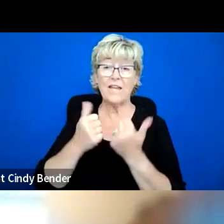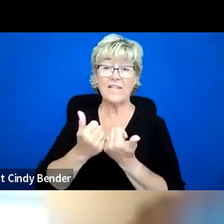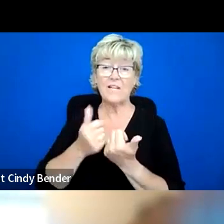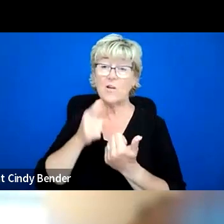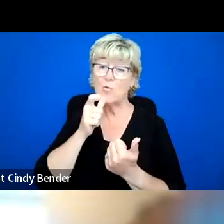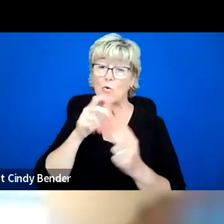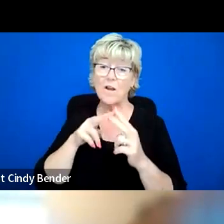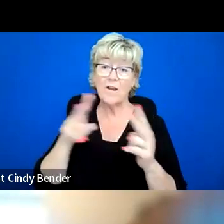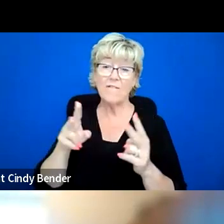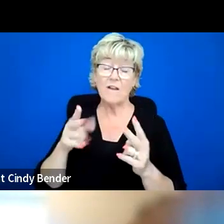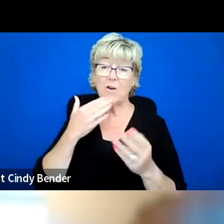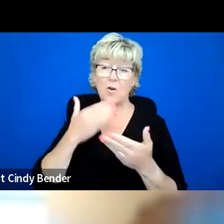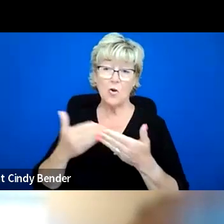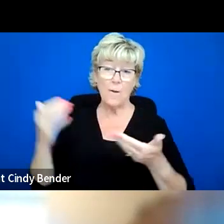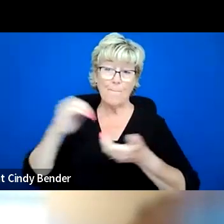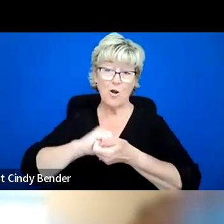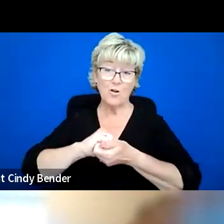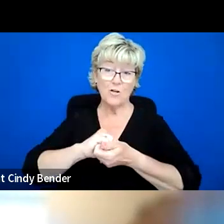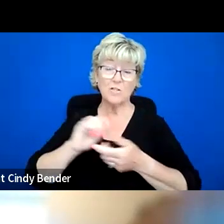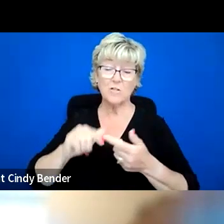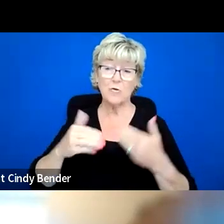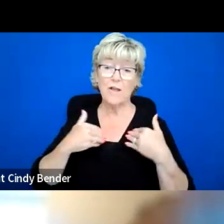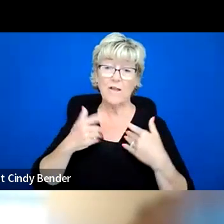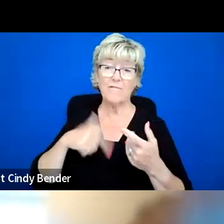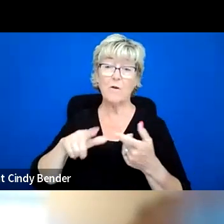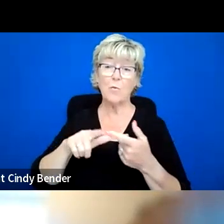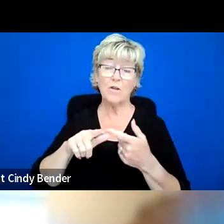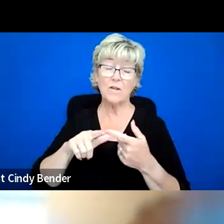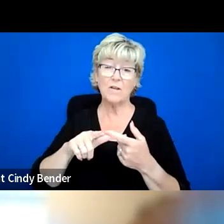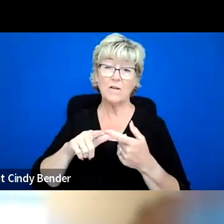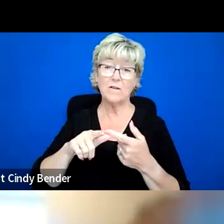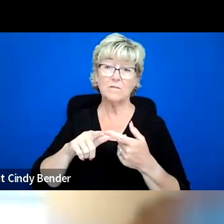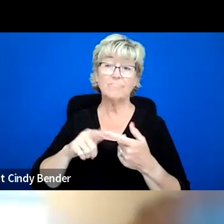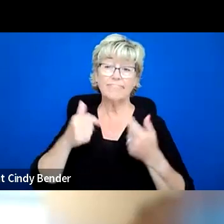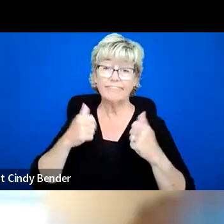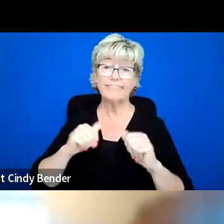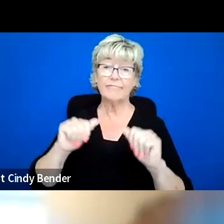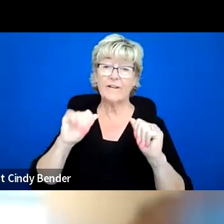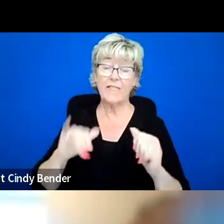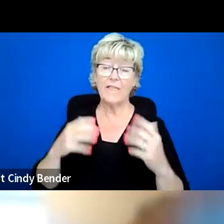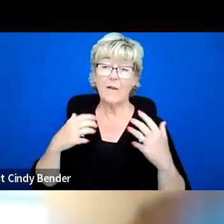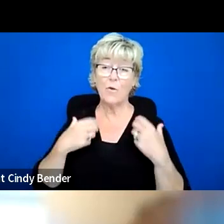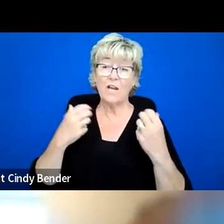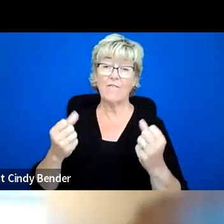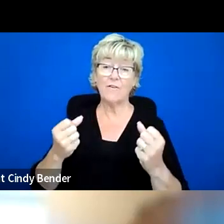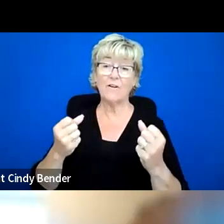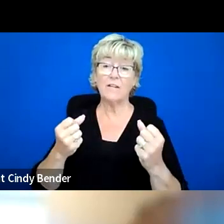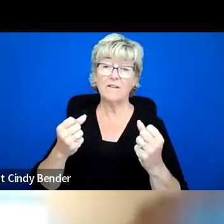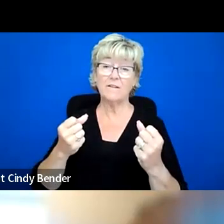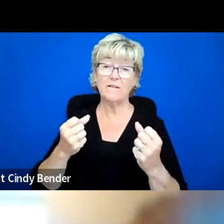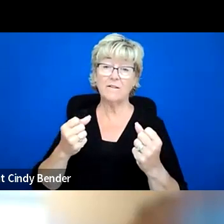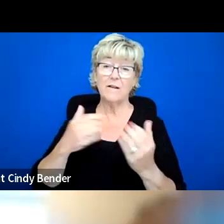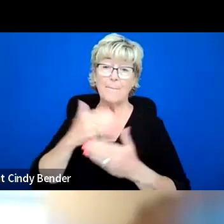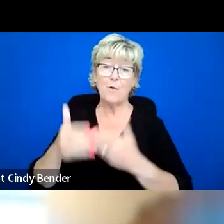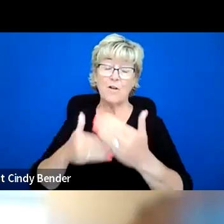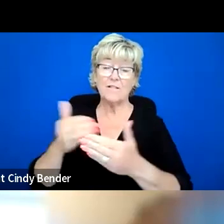are very good partners to have when trying to start the recovery process. This is